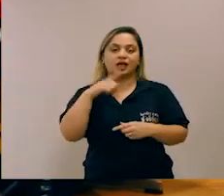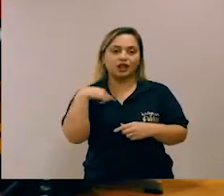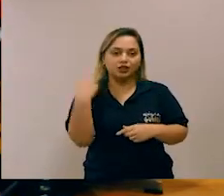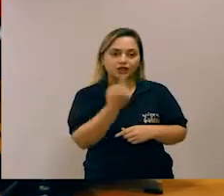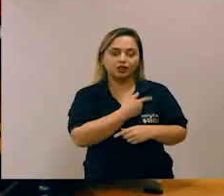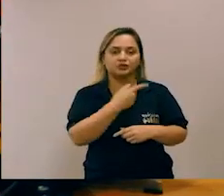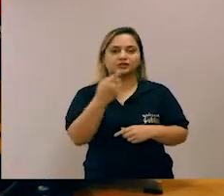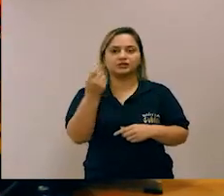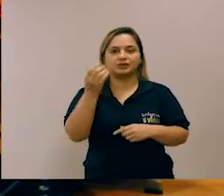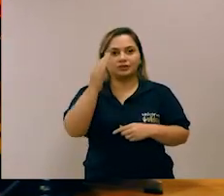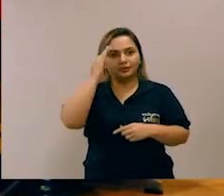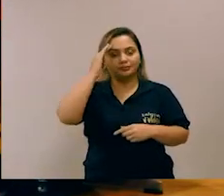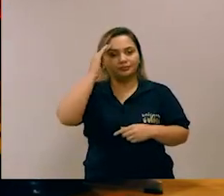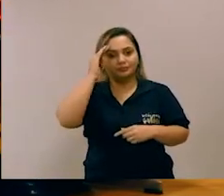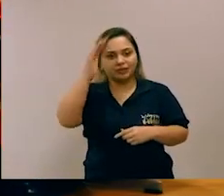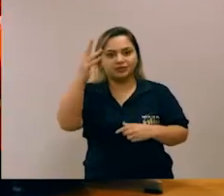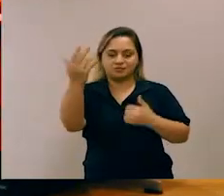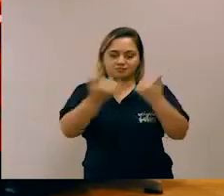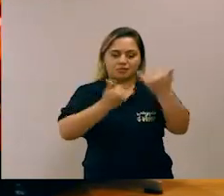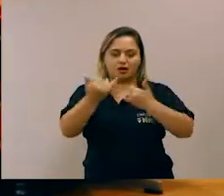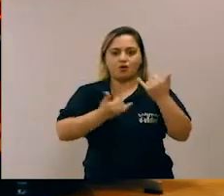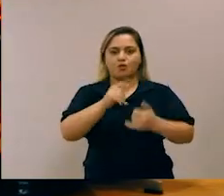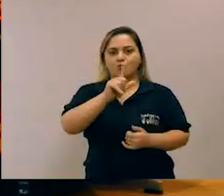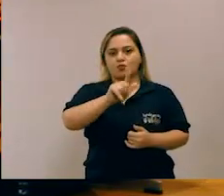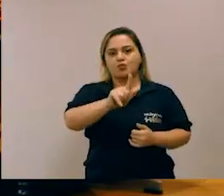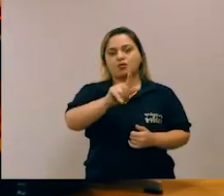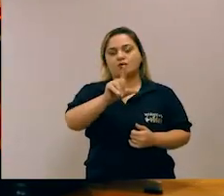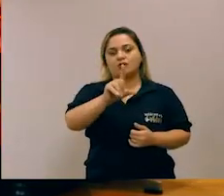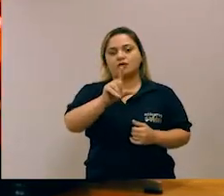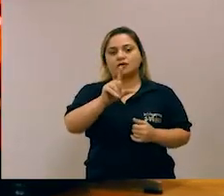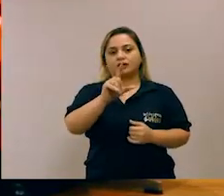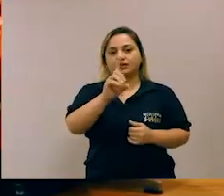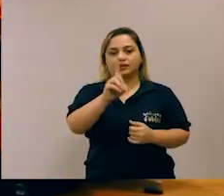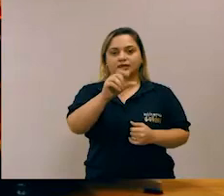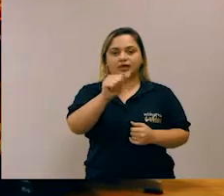main tool until now and source of data.